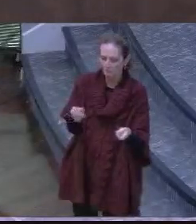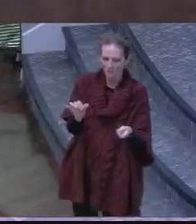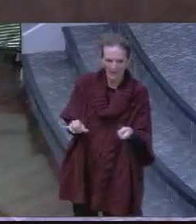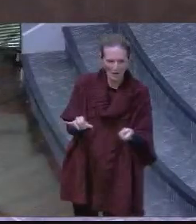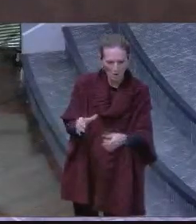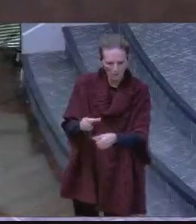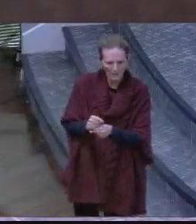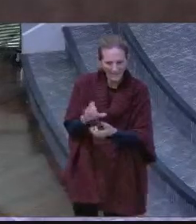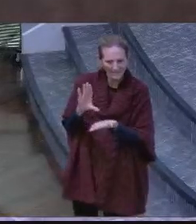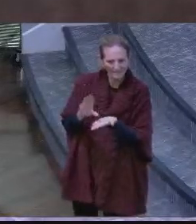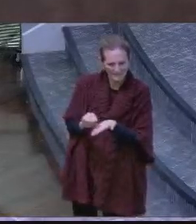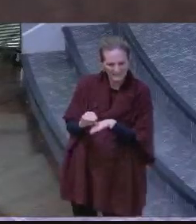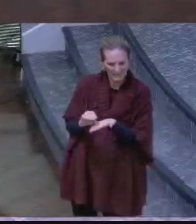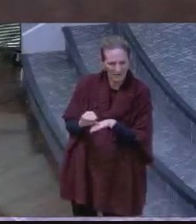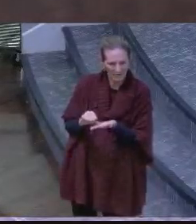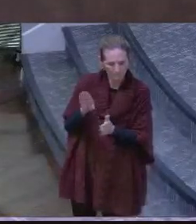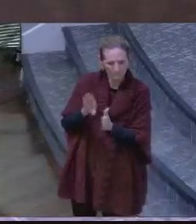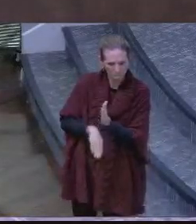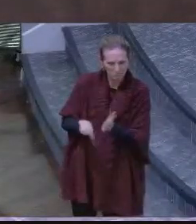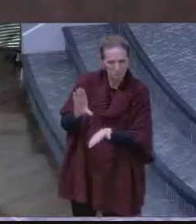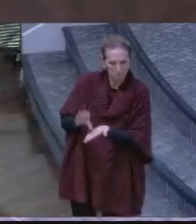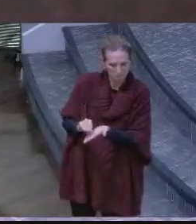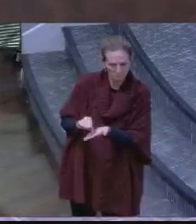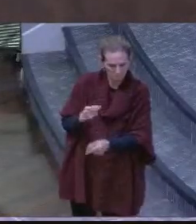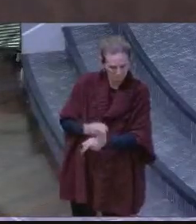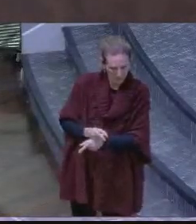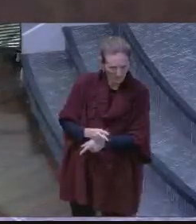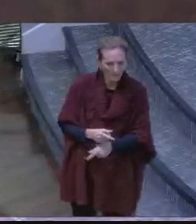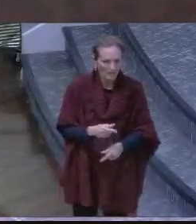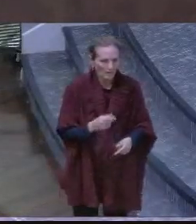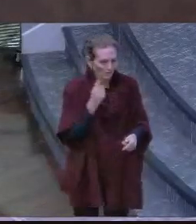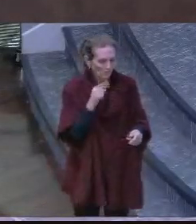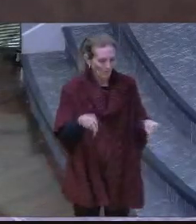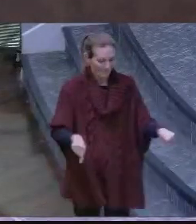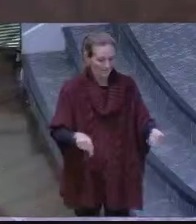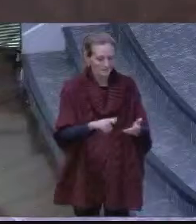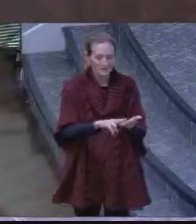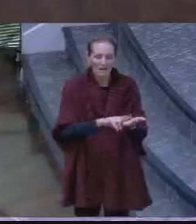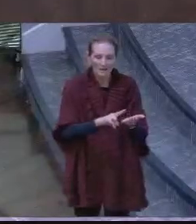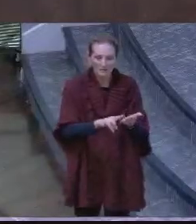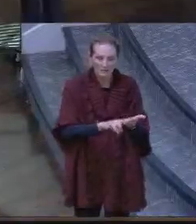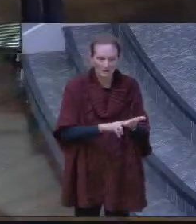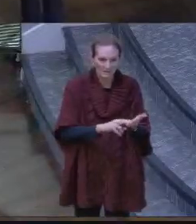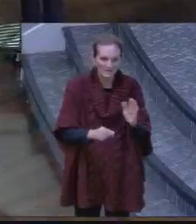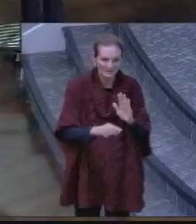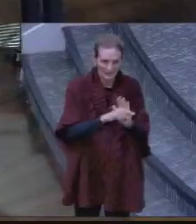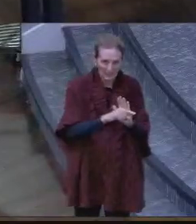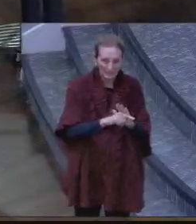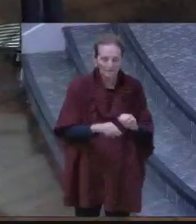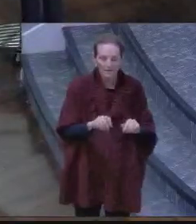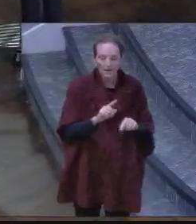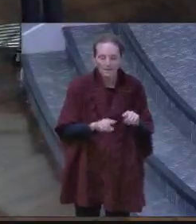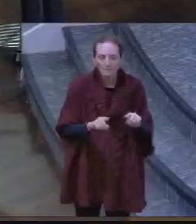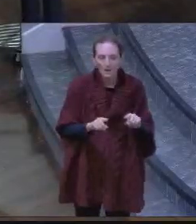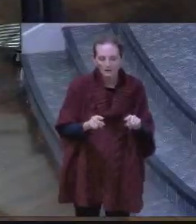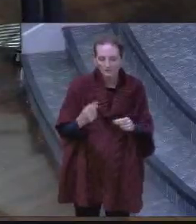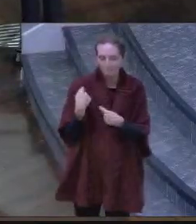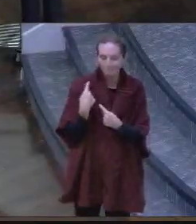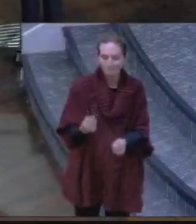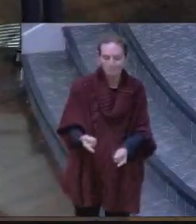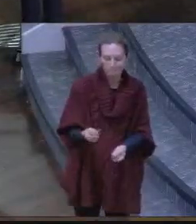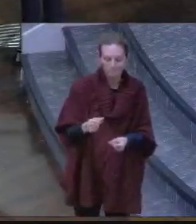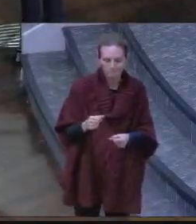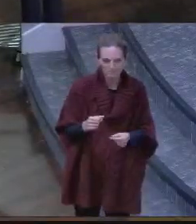is our discount? Well, for the contract we have here, the discount is actually a negative, but usually, historically,